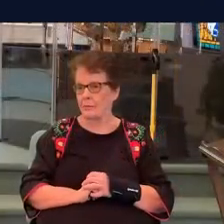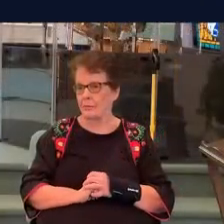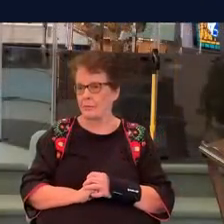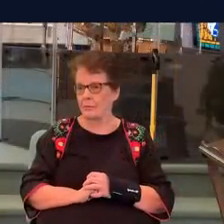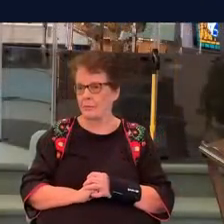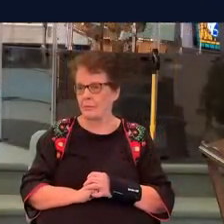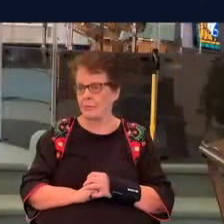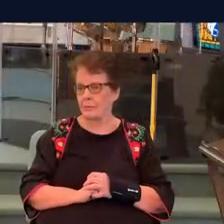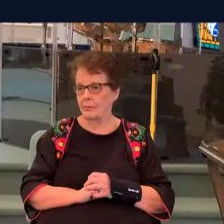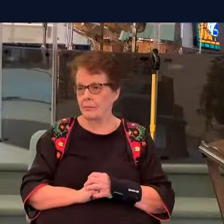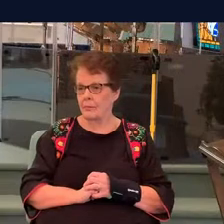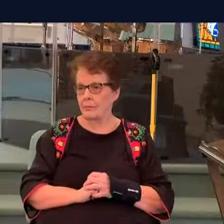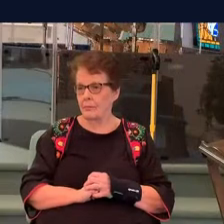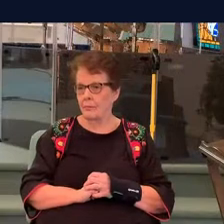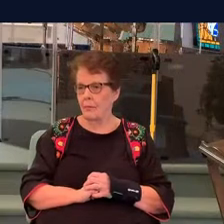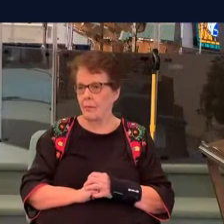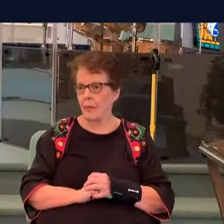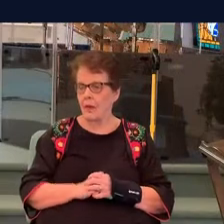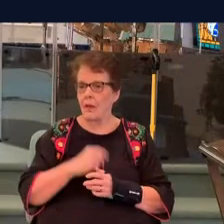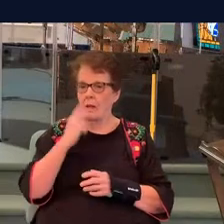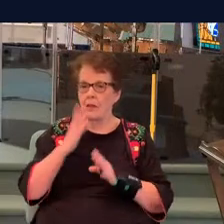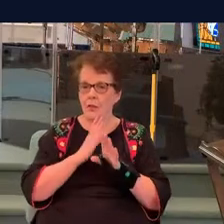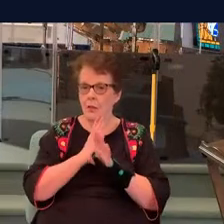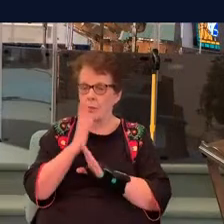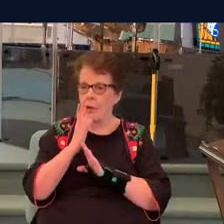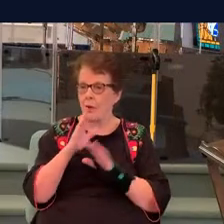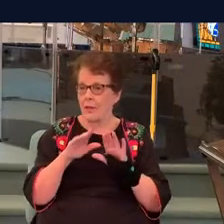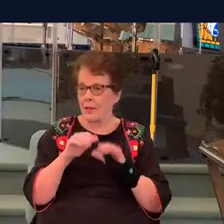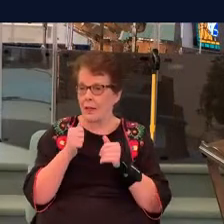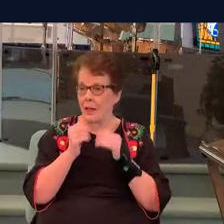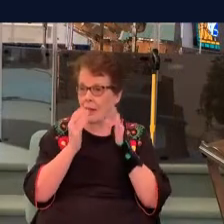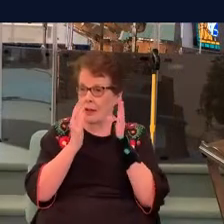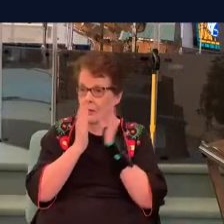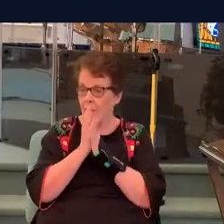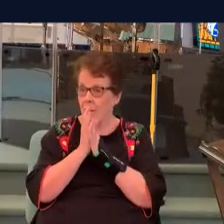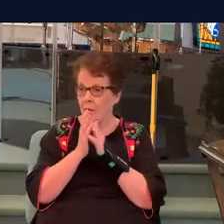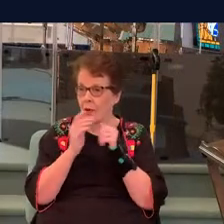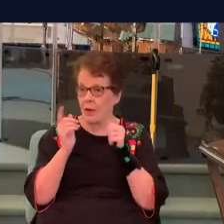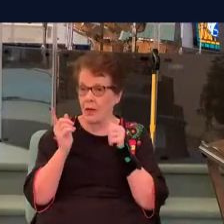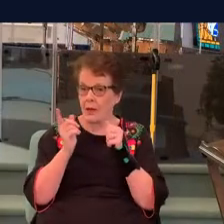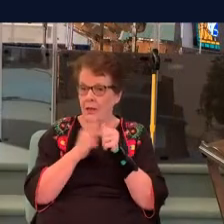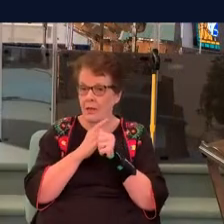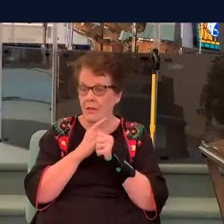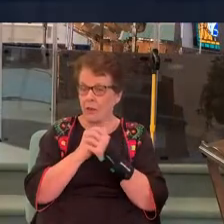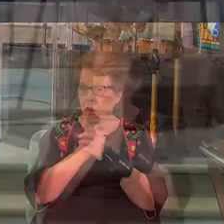There's two priorities in how we should pray. The first is the condition of the prayer.